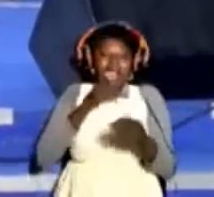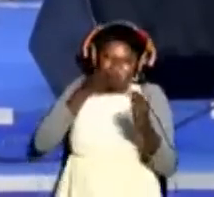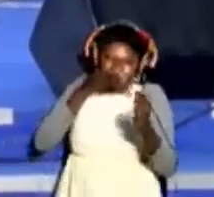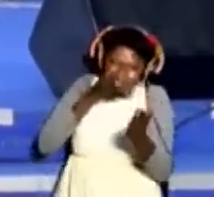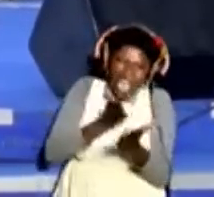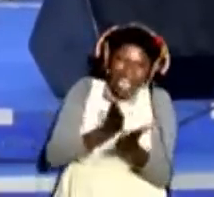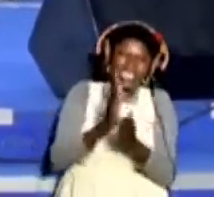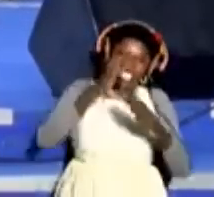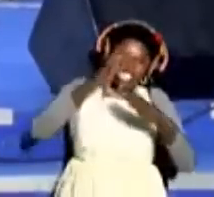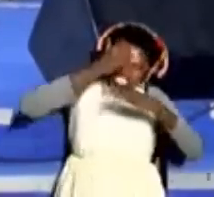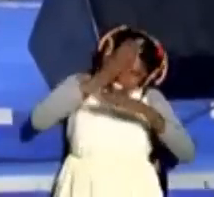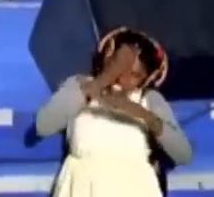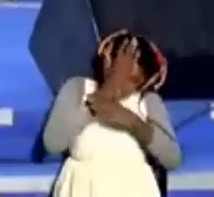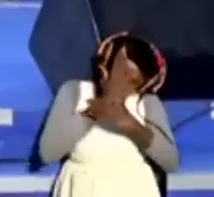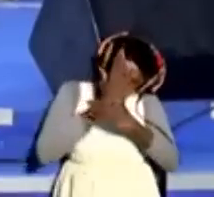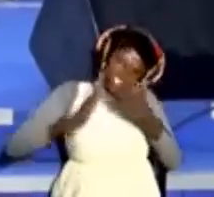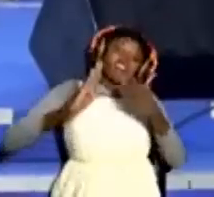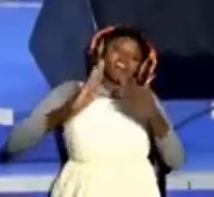accurately dividing,